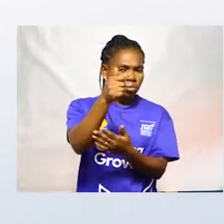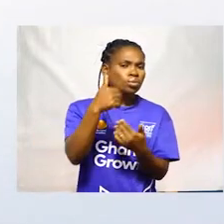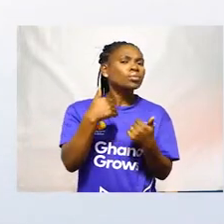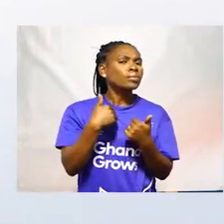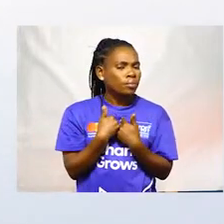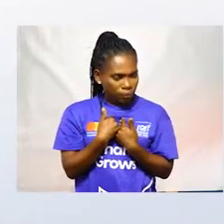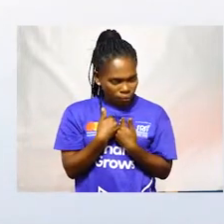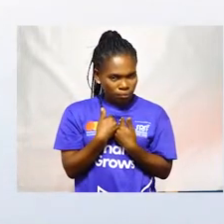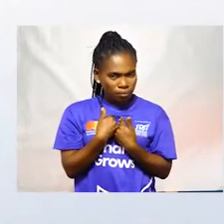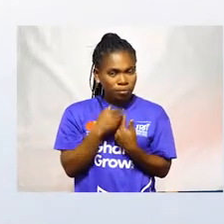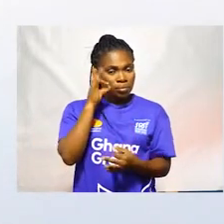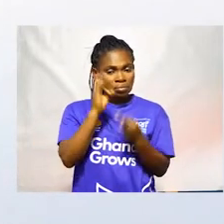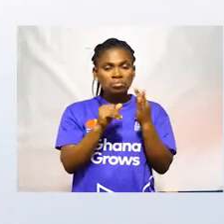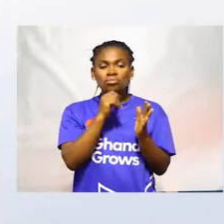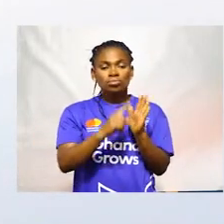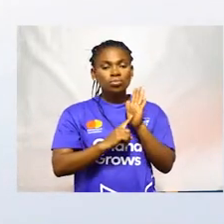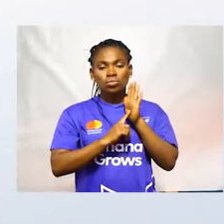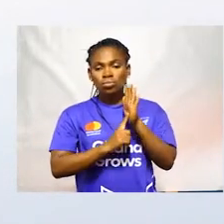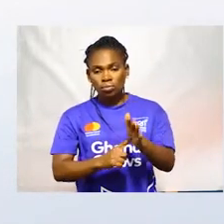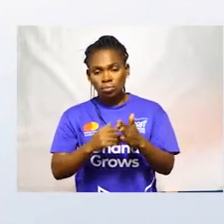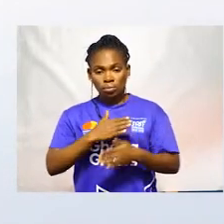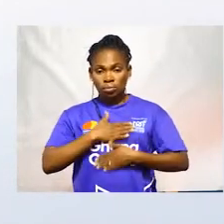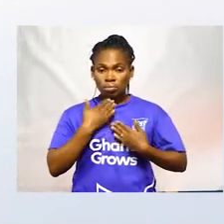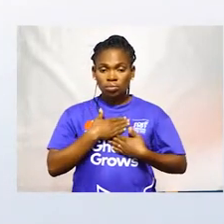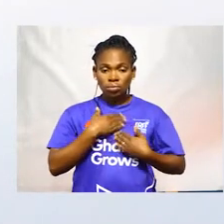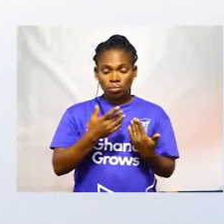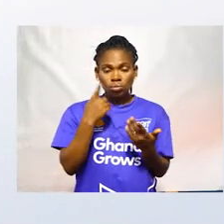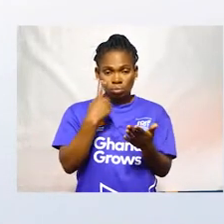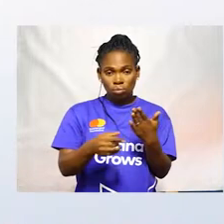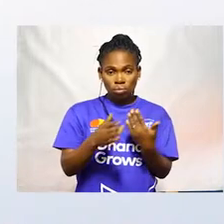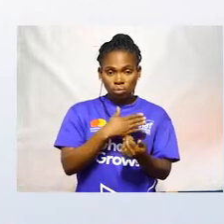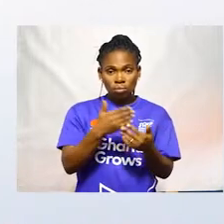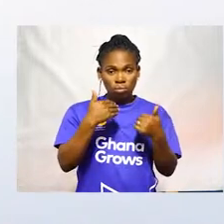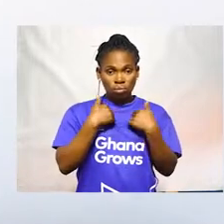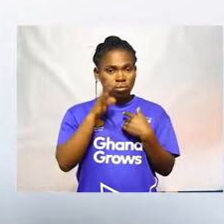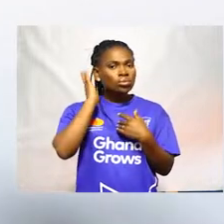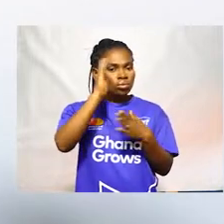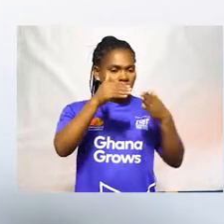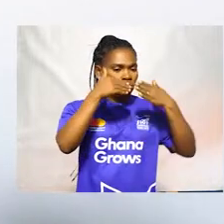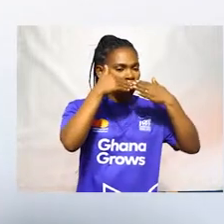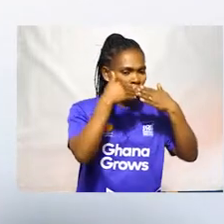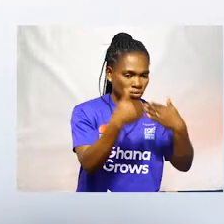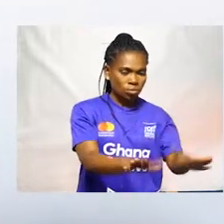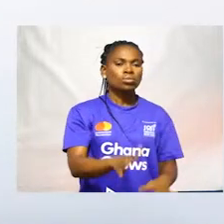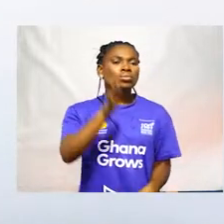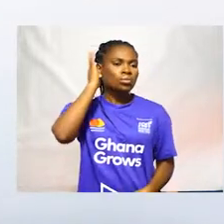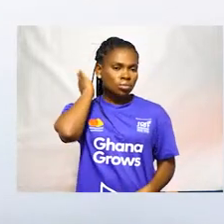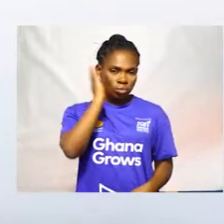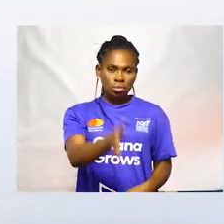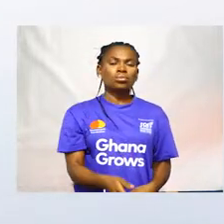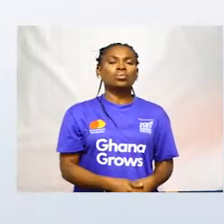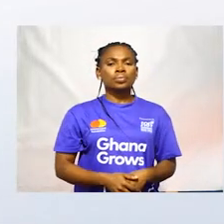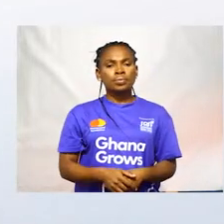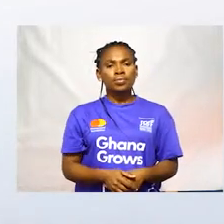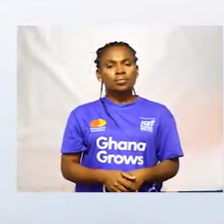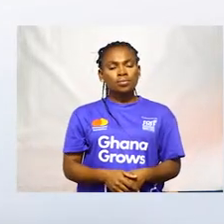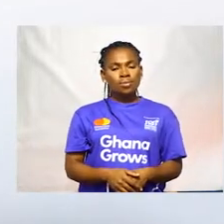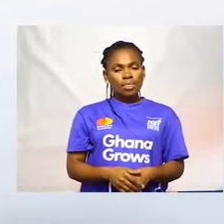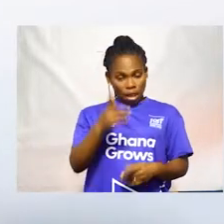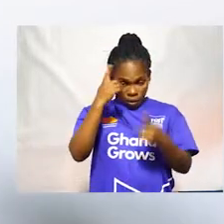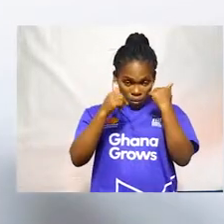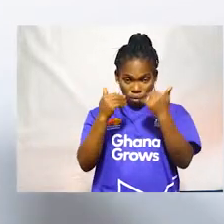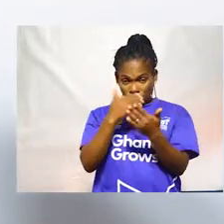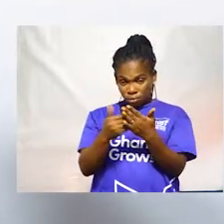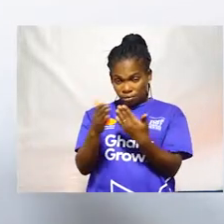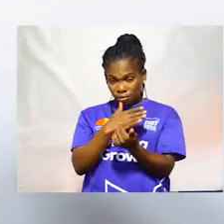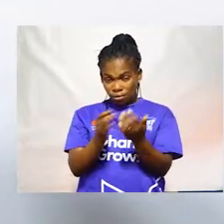have, you're going to lose it, because what you don't value, you lose. And that is what's happening to a lot of people, because we don't